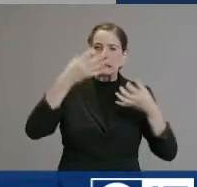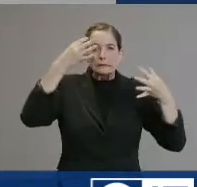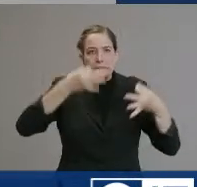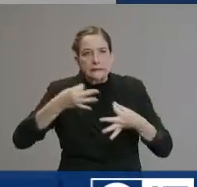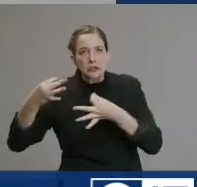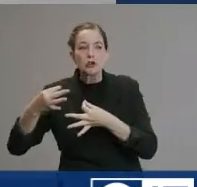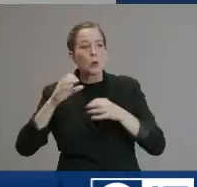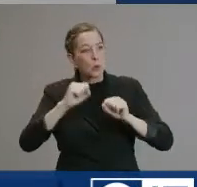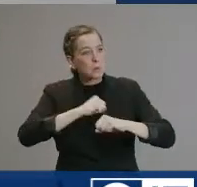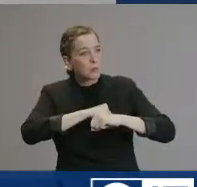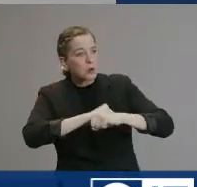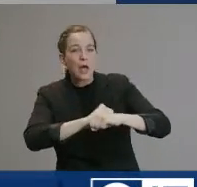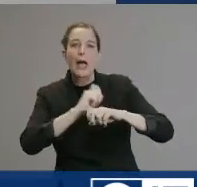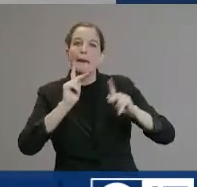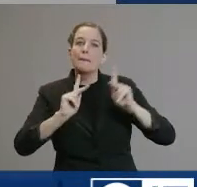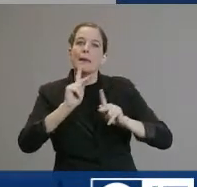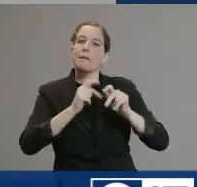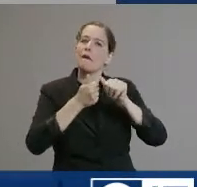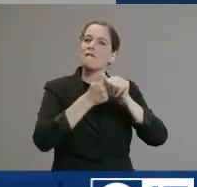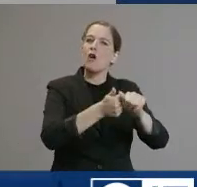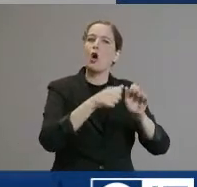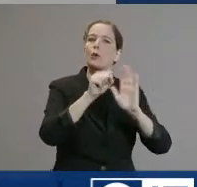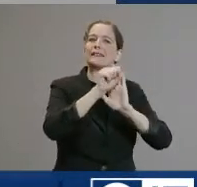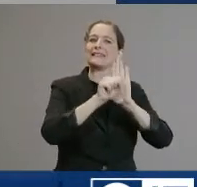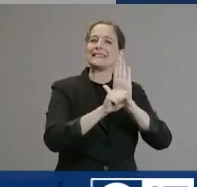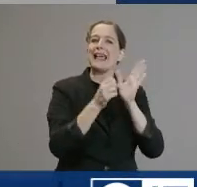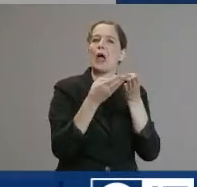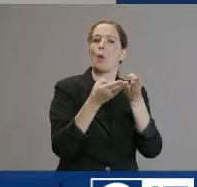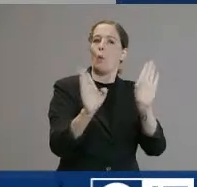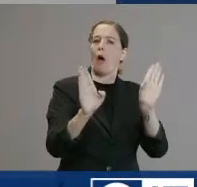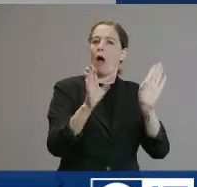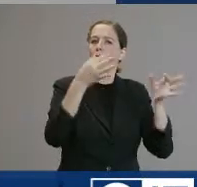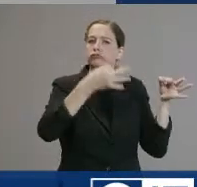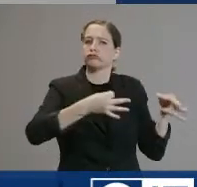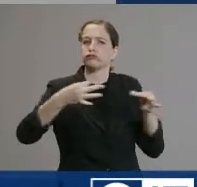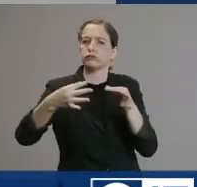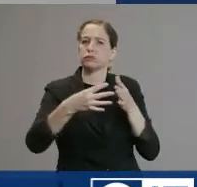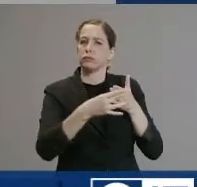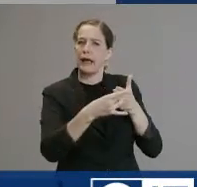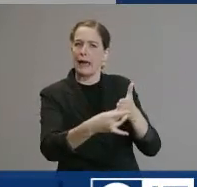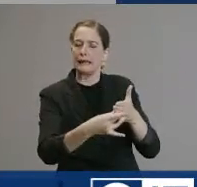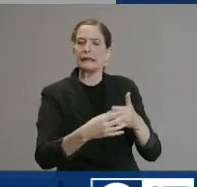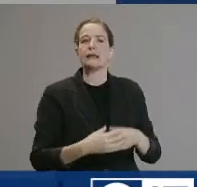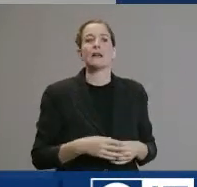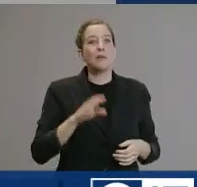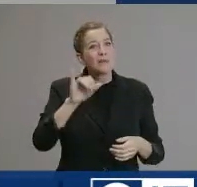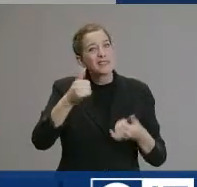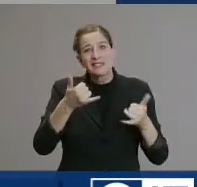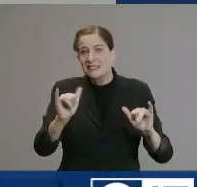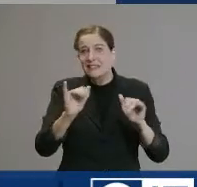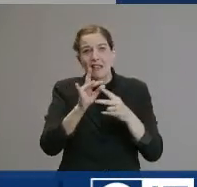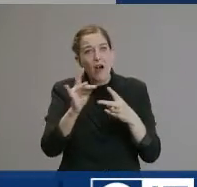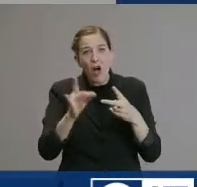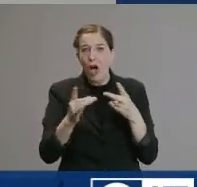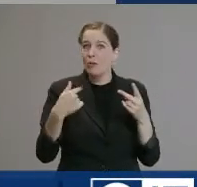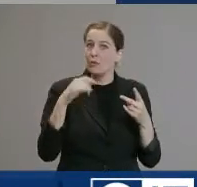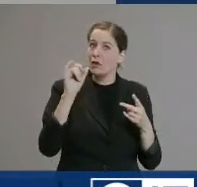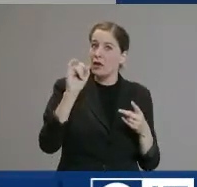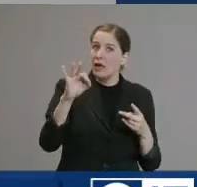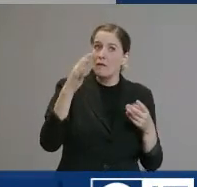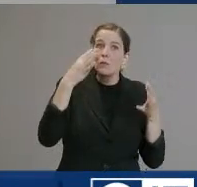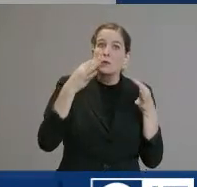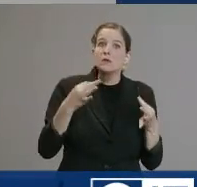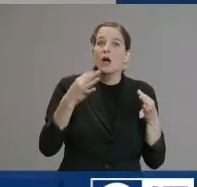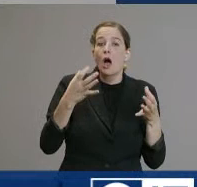that will remain an option. And if it were necessary for any county, we could do that. And do you want to touch on some of our hot